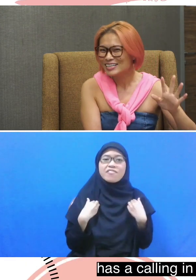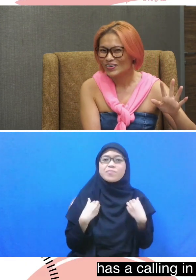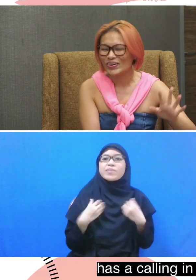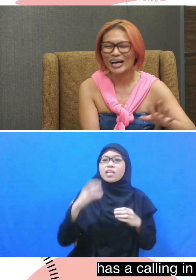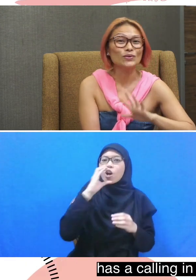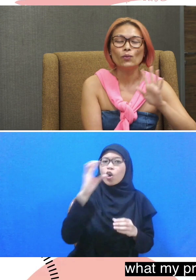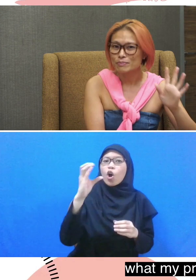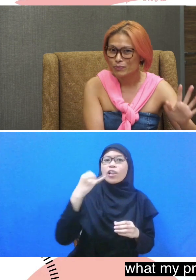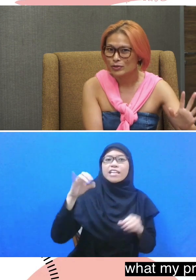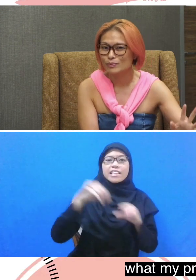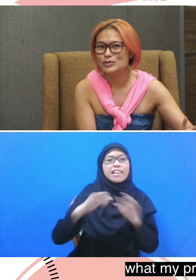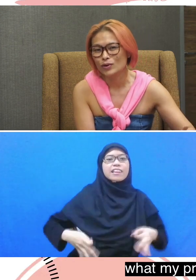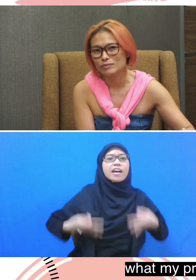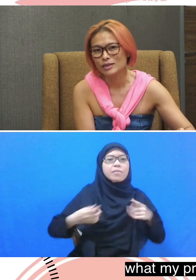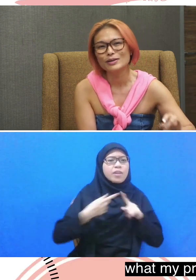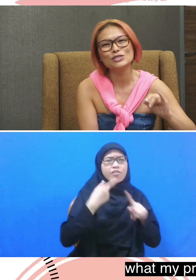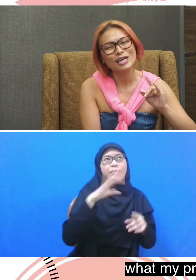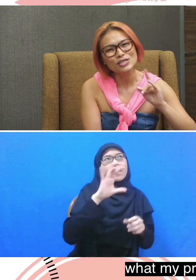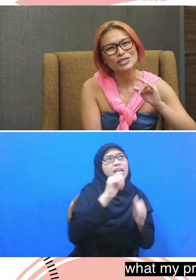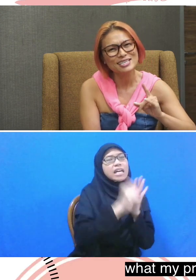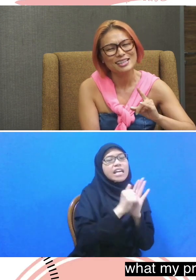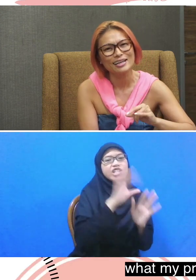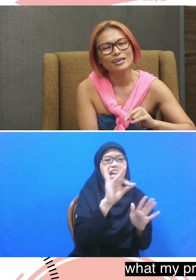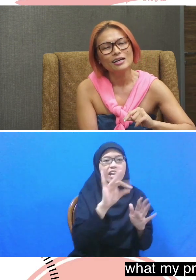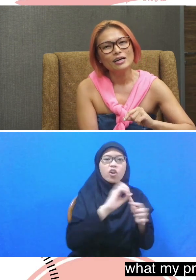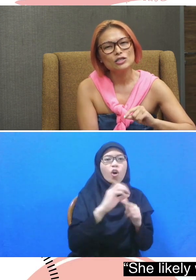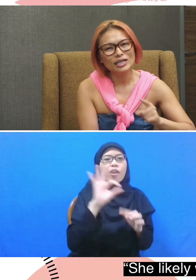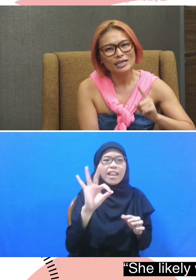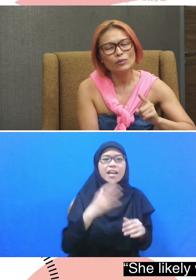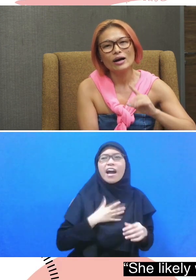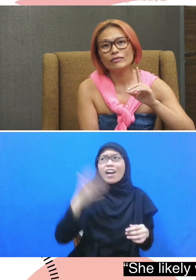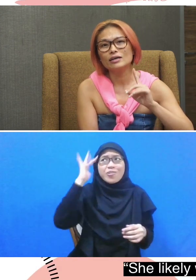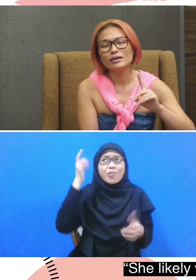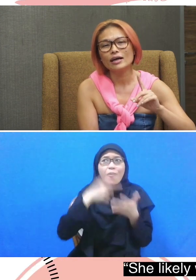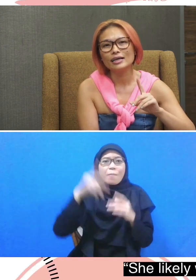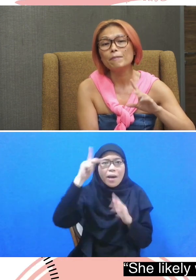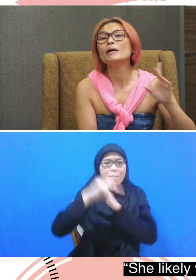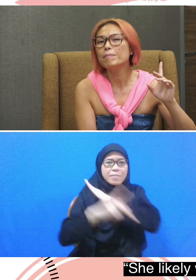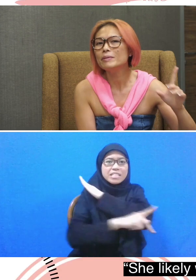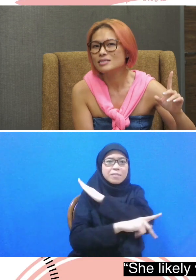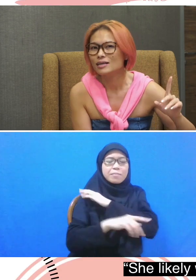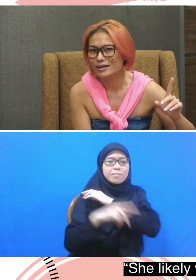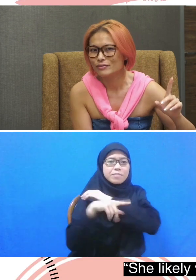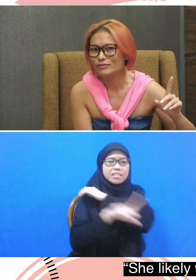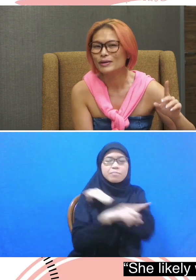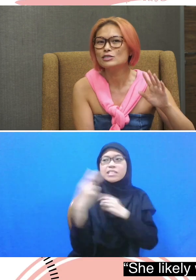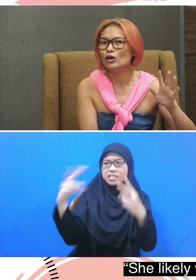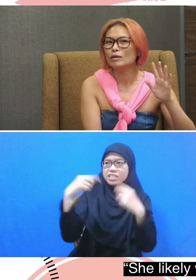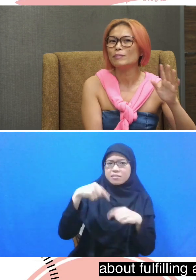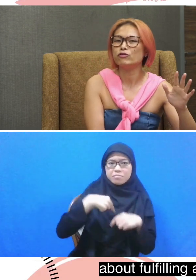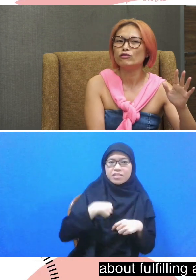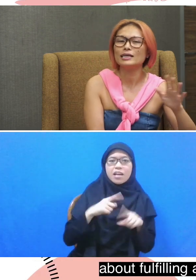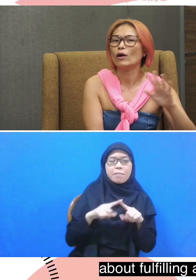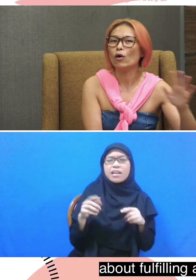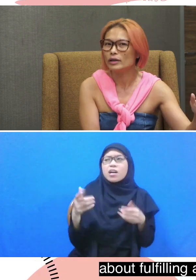8, 9 years old, I don't know what my principal saw in me, but she actually said that she likely will have another purpose in life, but it's not